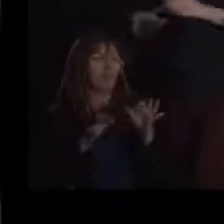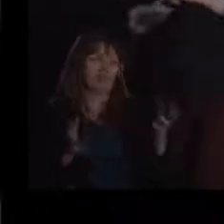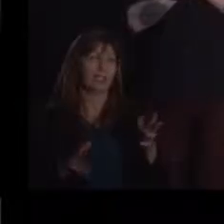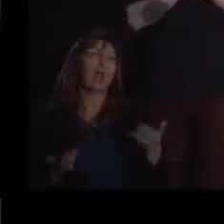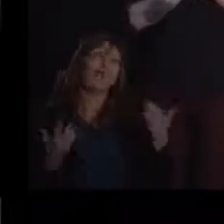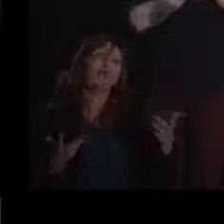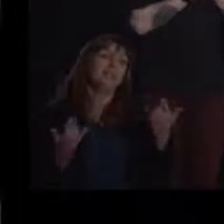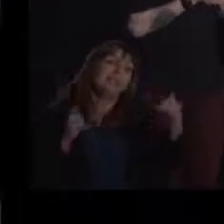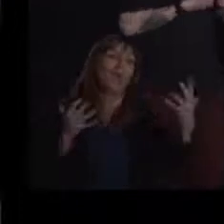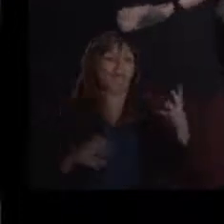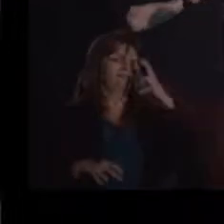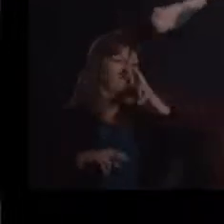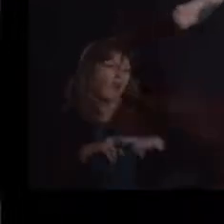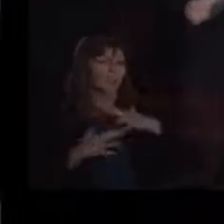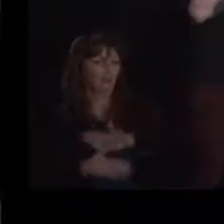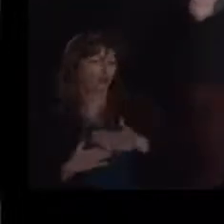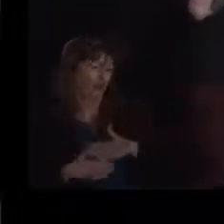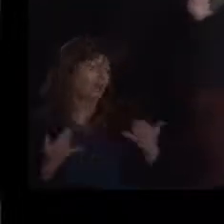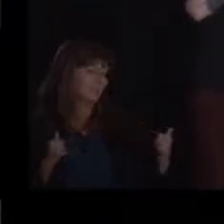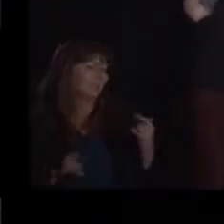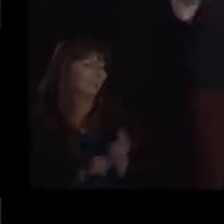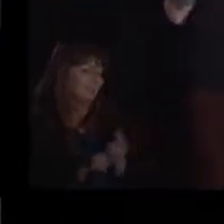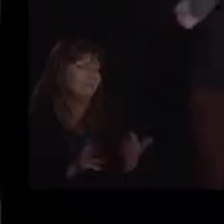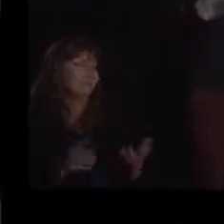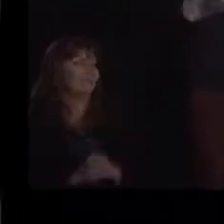try and bring a sense of fun and a sense of